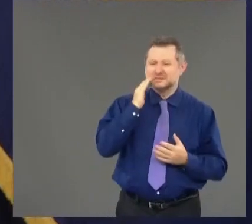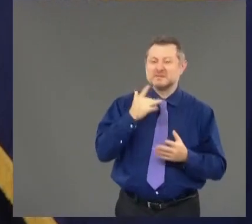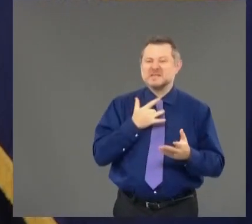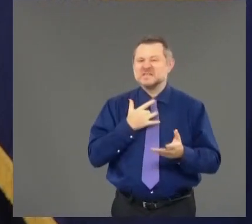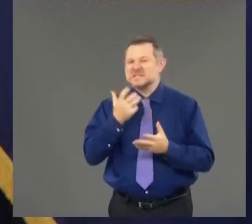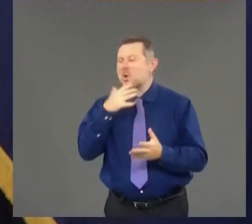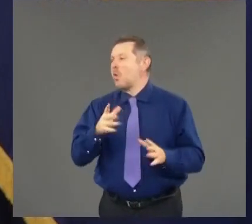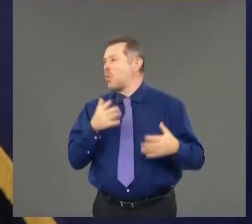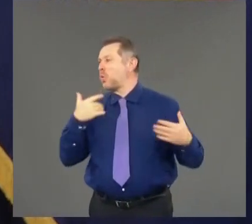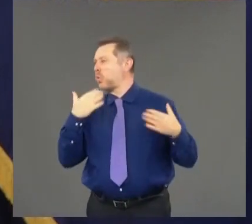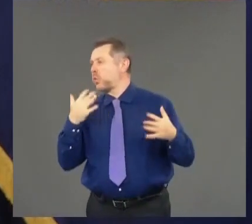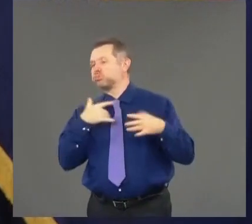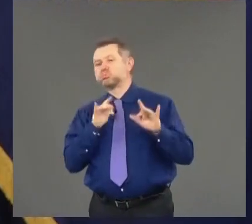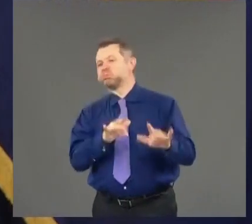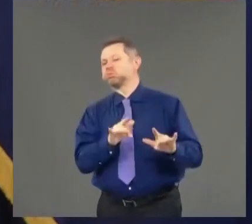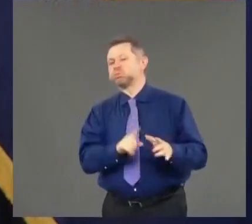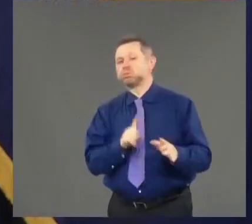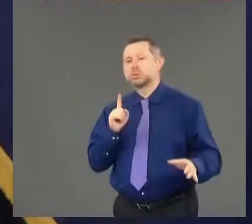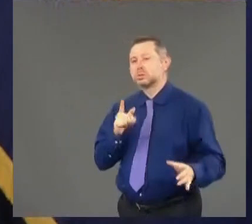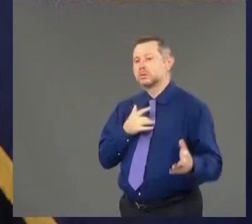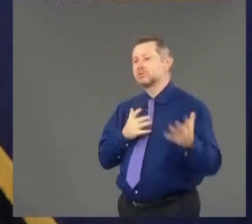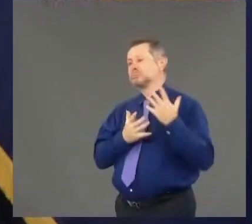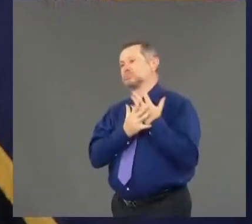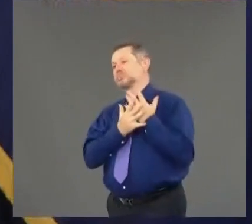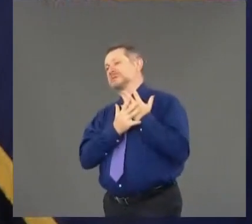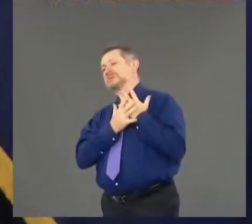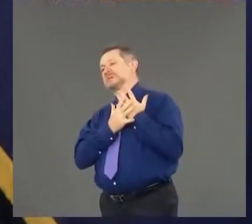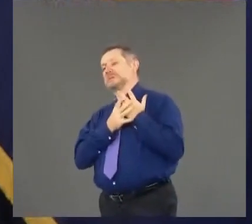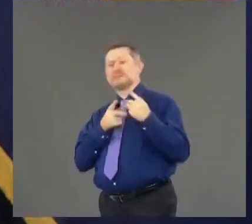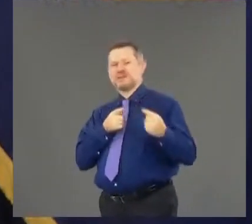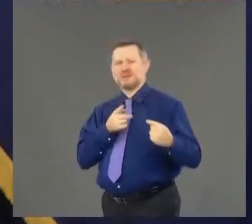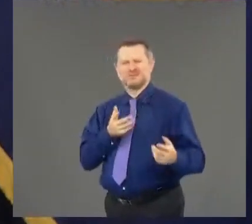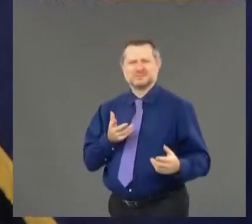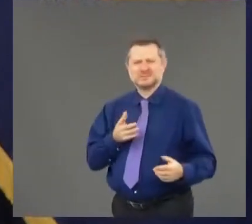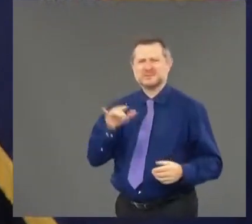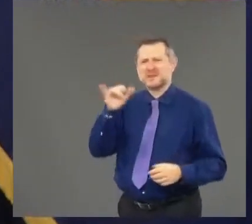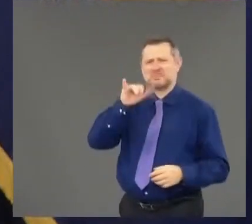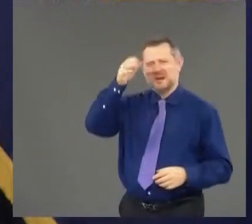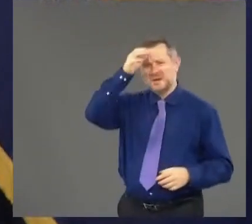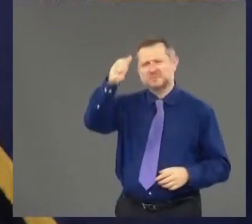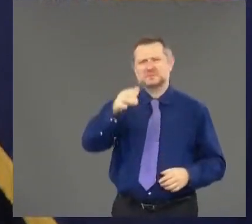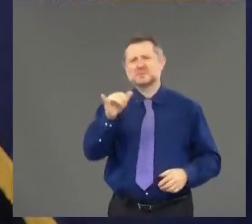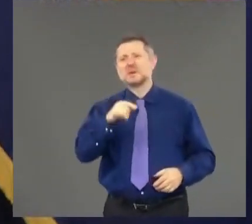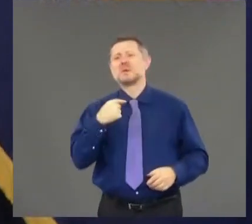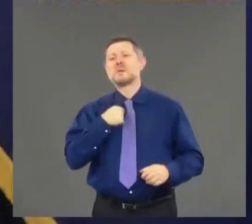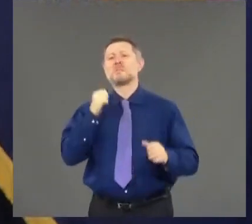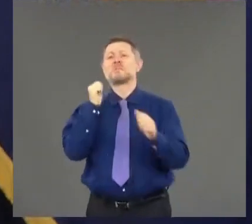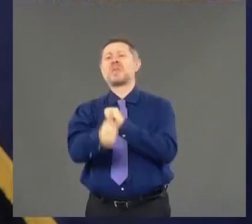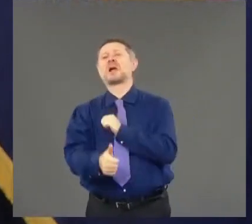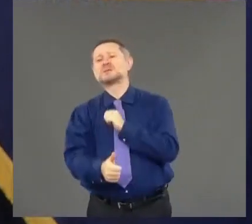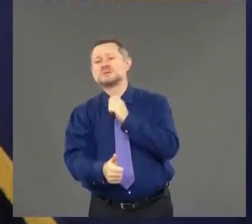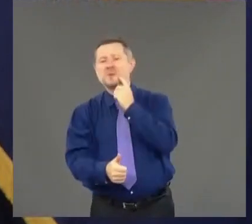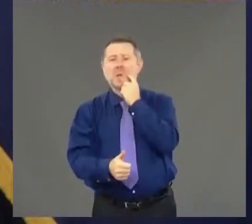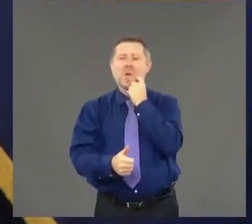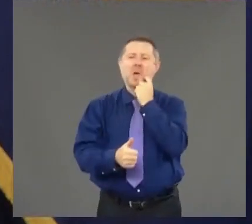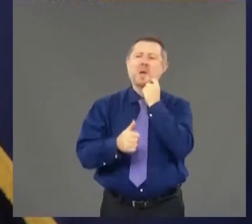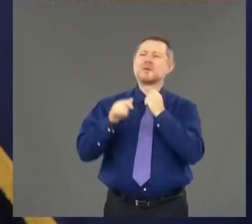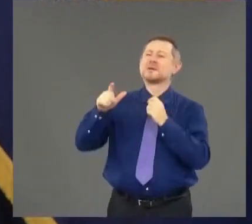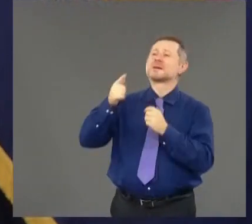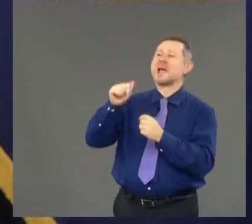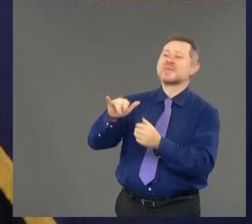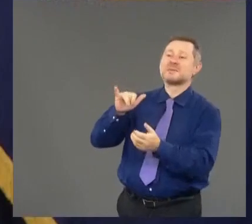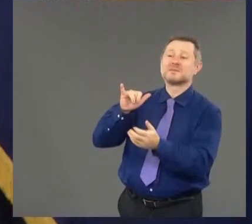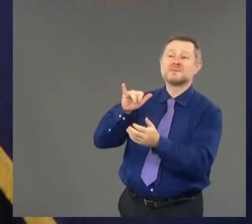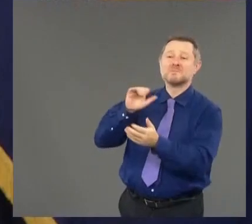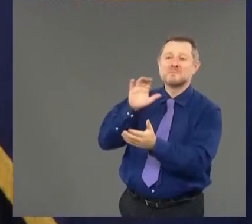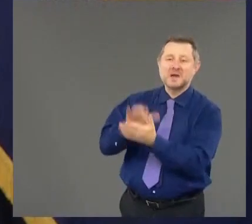marriage equality. Catholic Church said, or whatever they said. Yeah, I know.